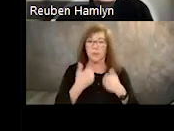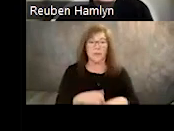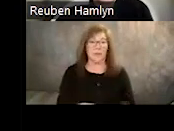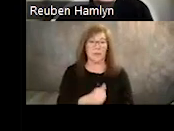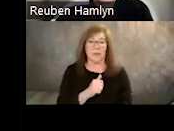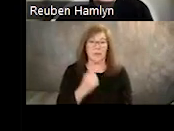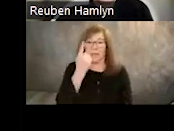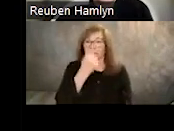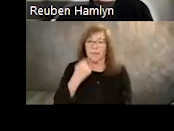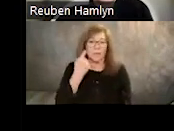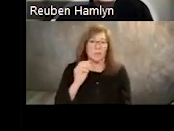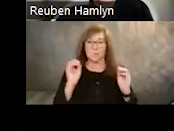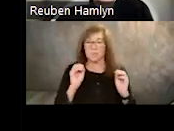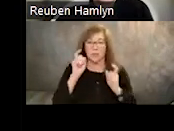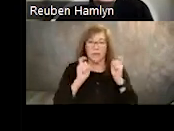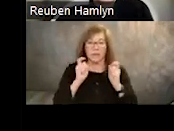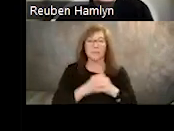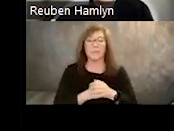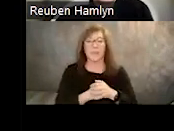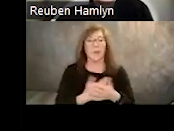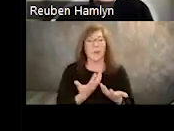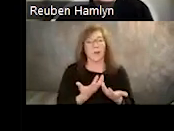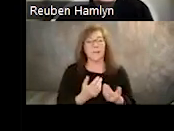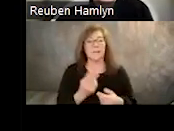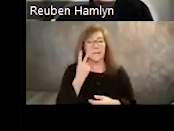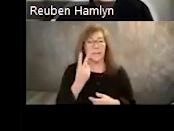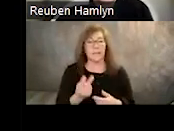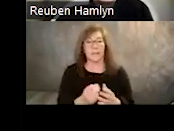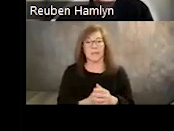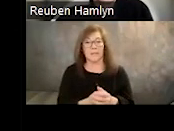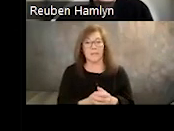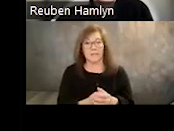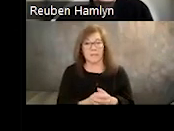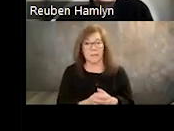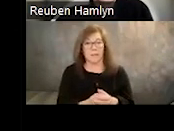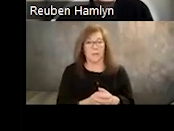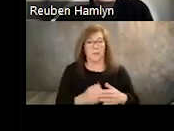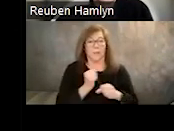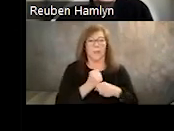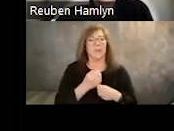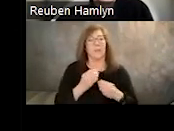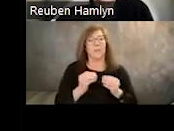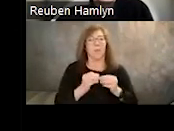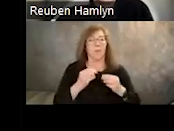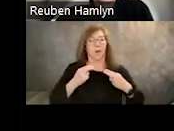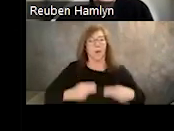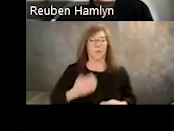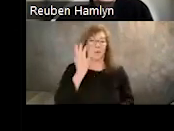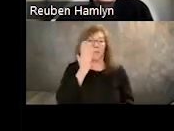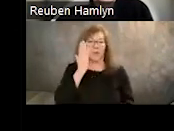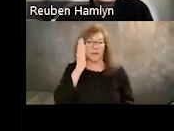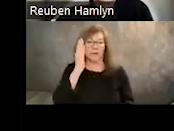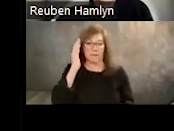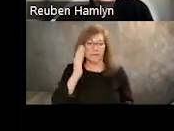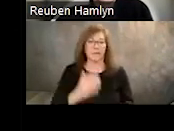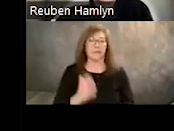facial expression. So we wanted to see more ways that could humanize the subject. And